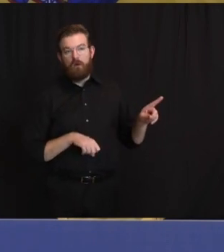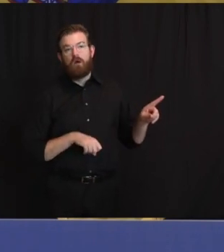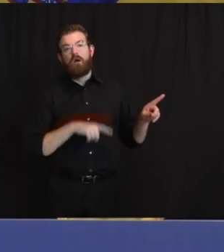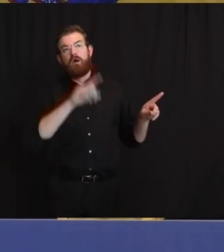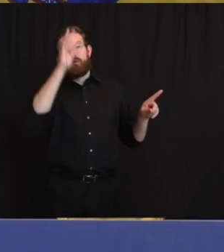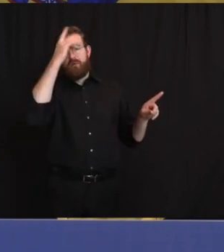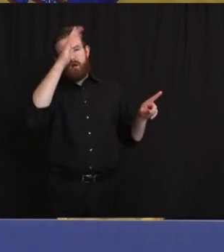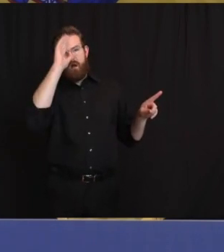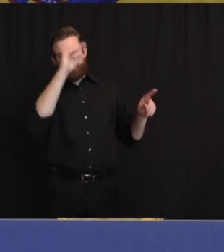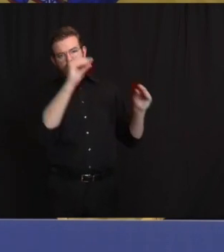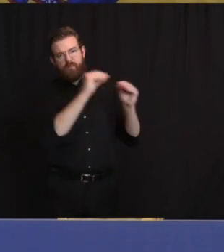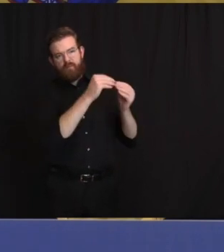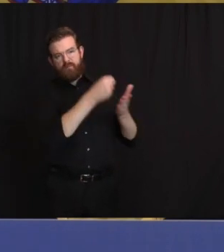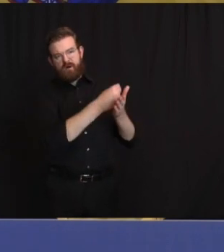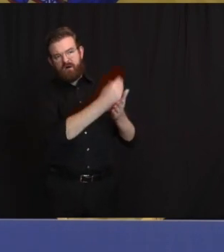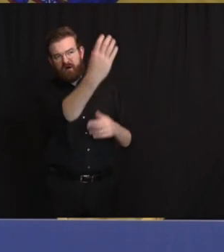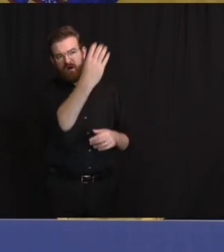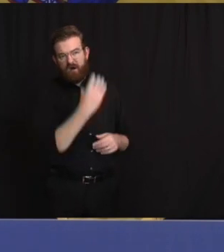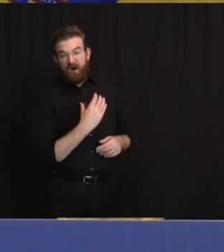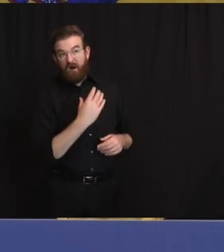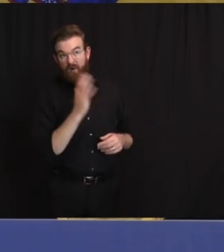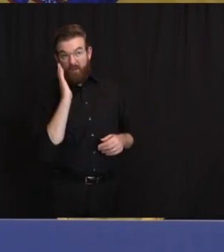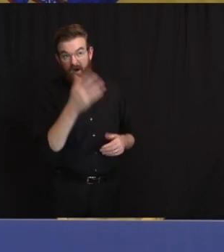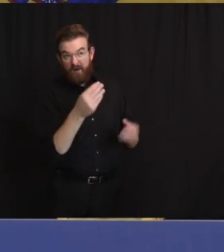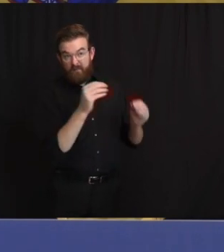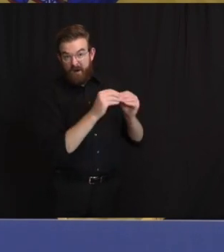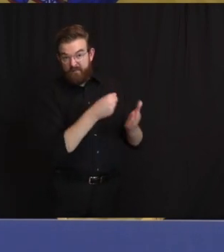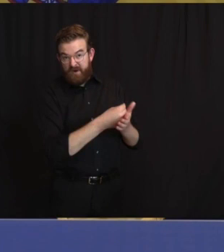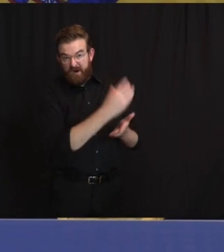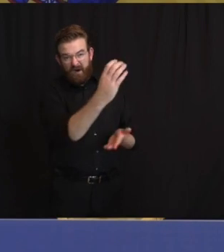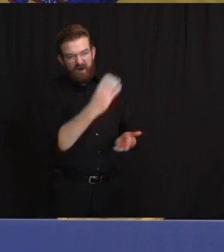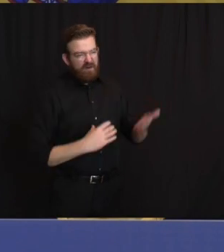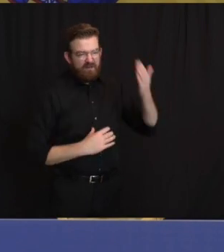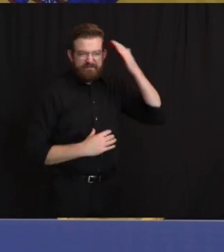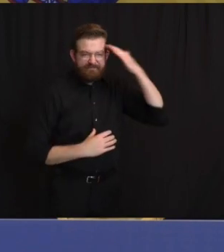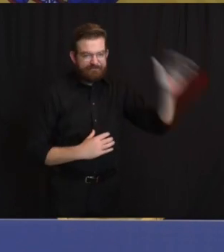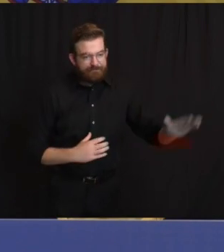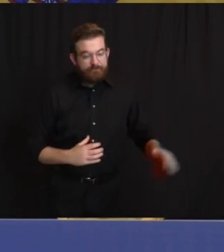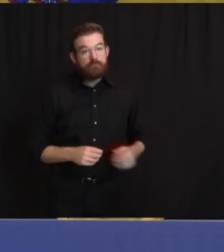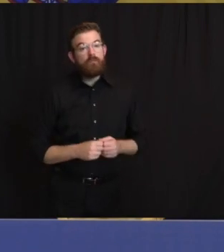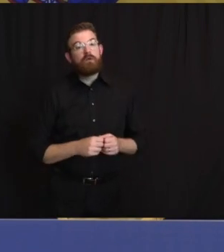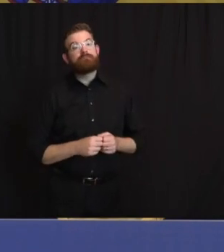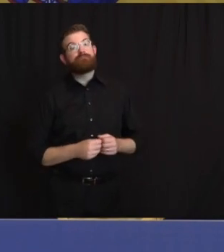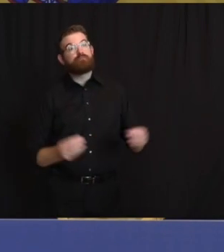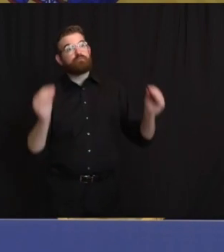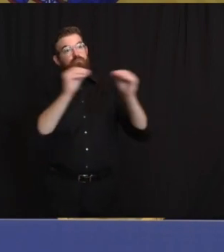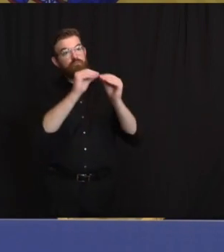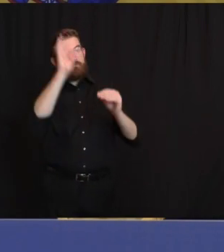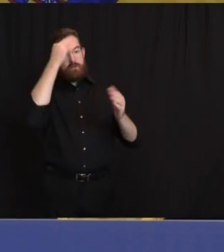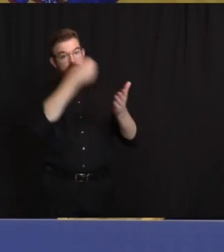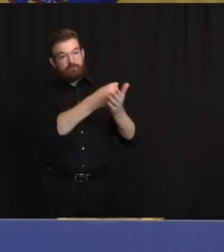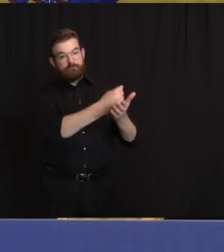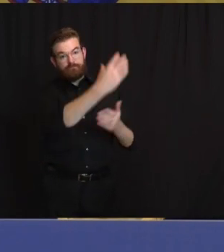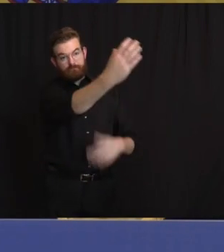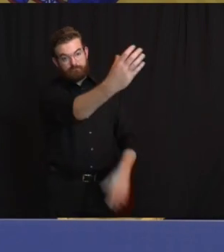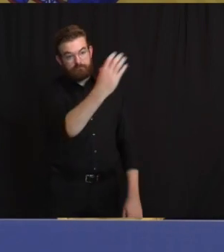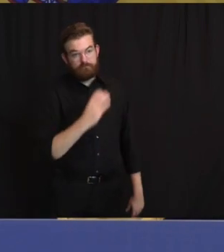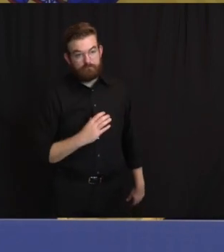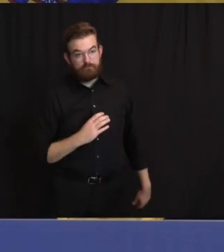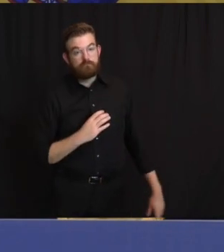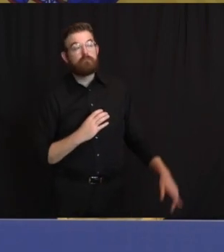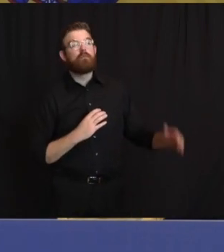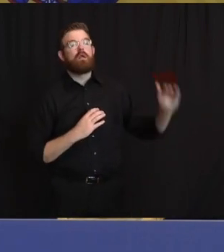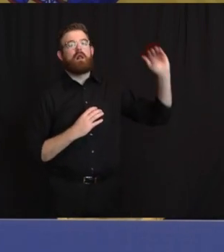that's going to come out. And clearly, the more robust that response is, the better it is for